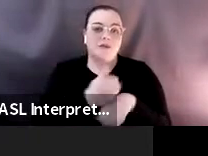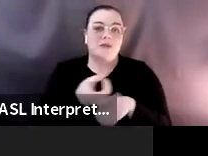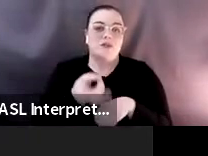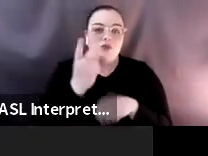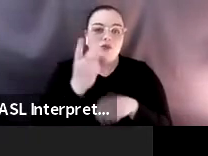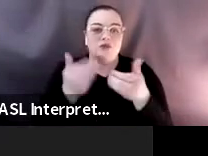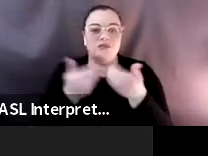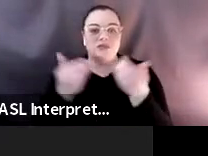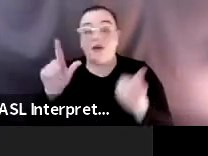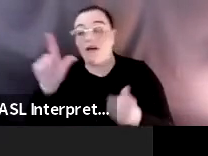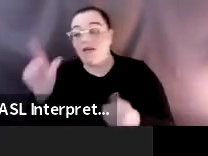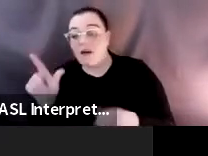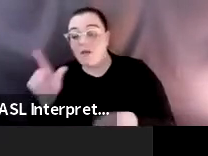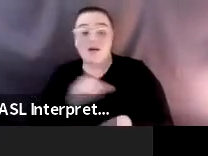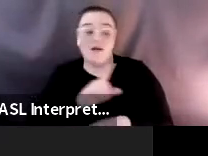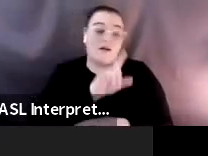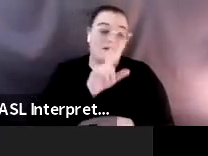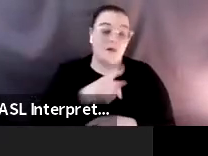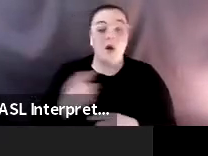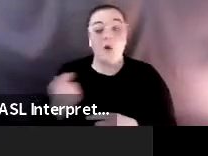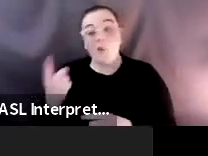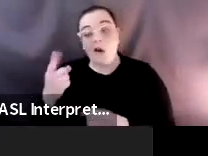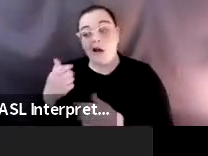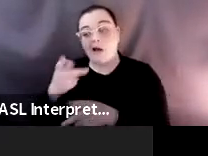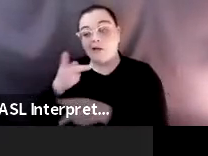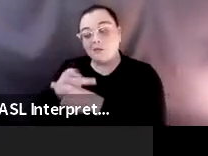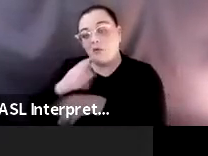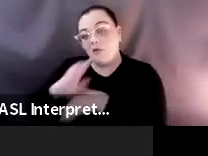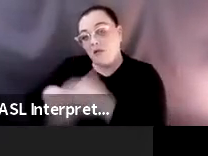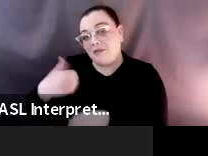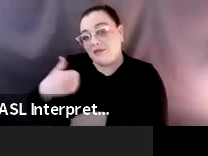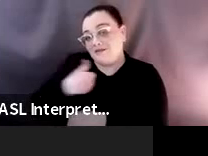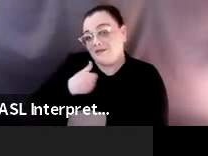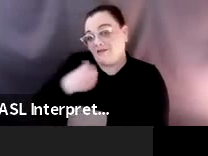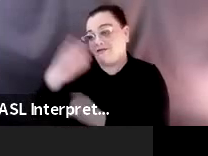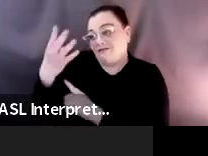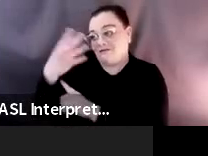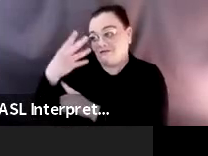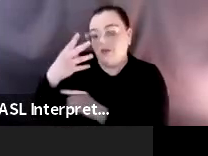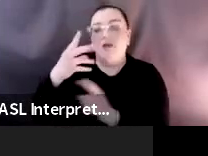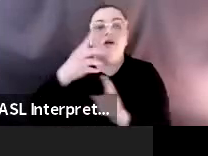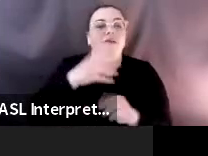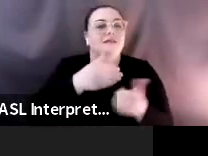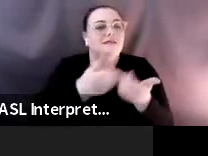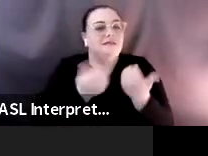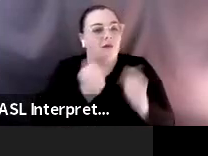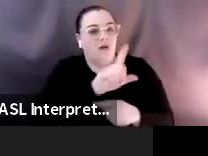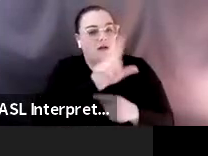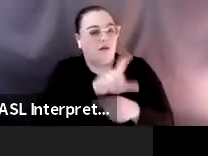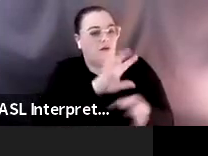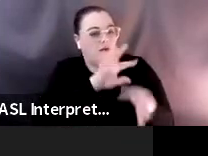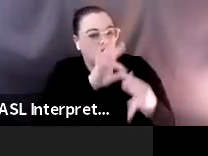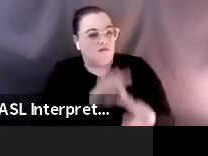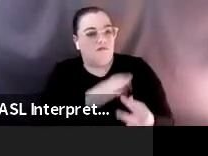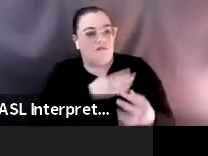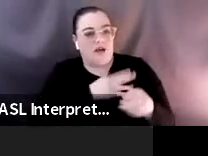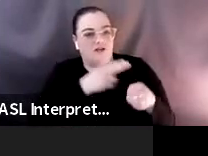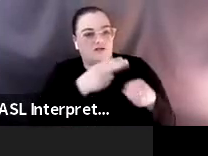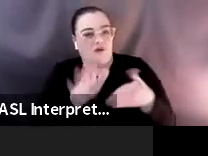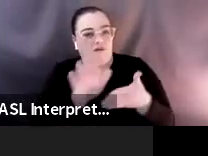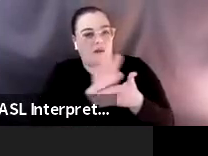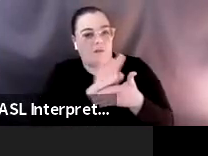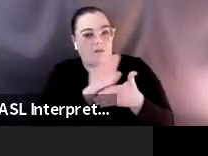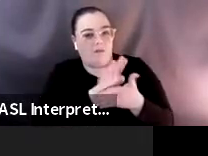One library for all of my self-tape auditions, and then a second separate library for all of the media that's related to the short film that I'm working